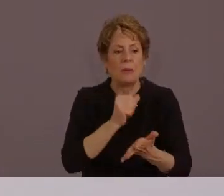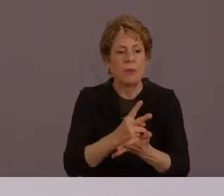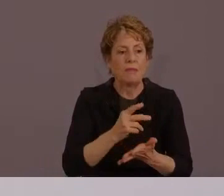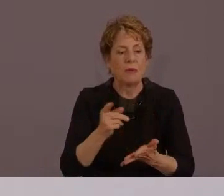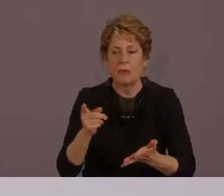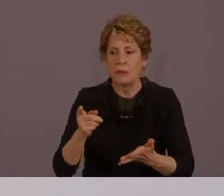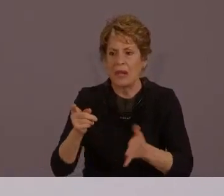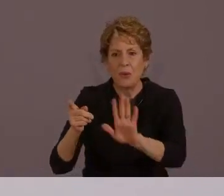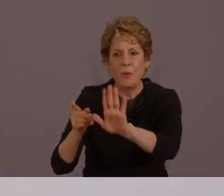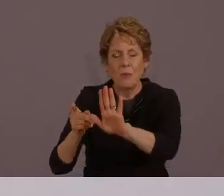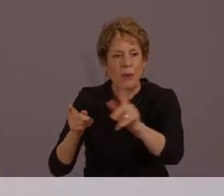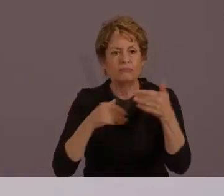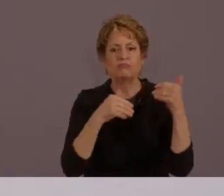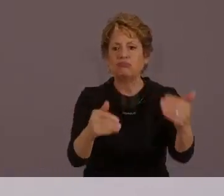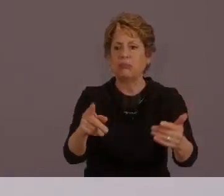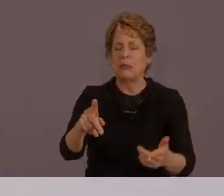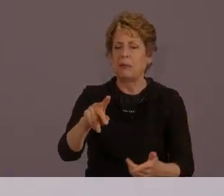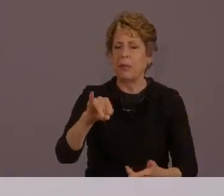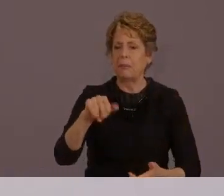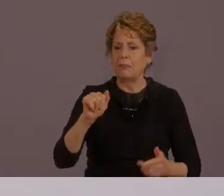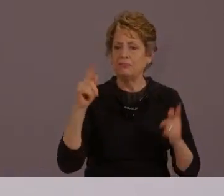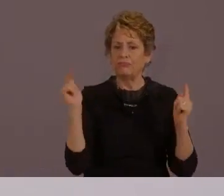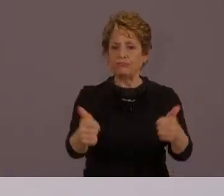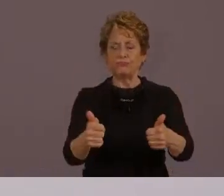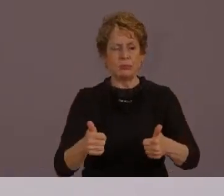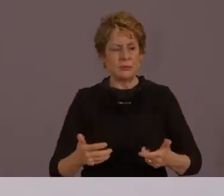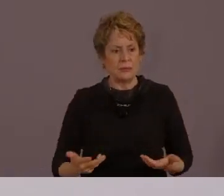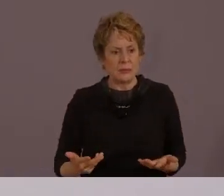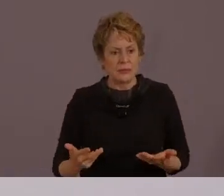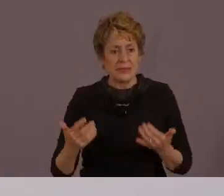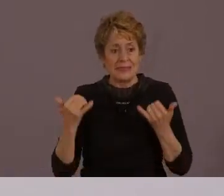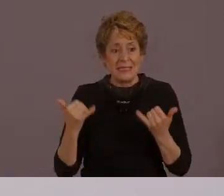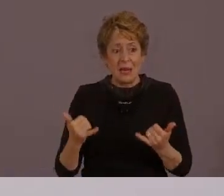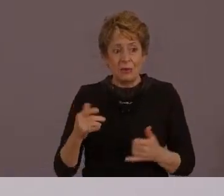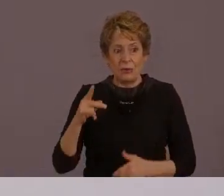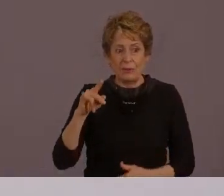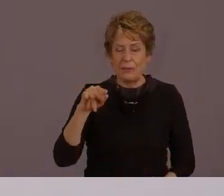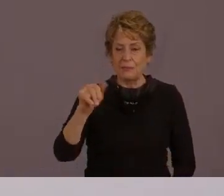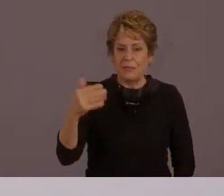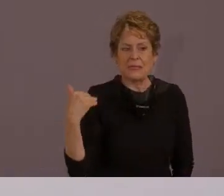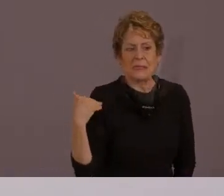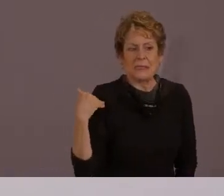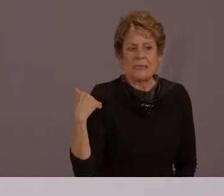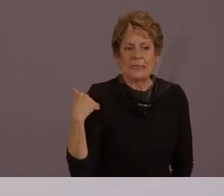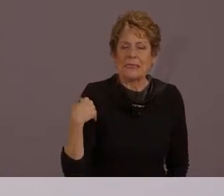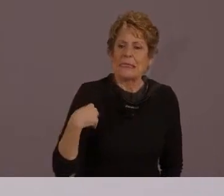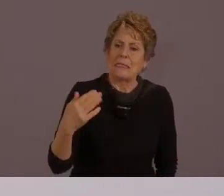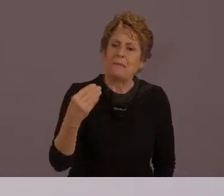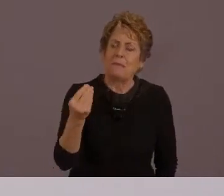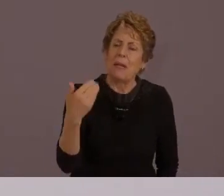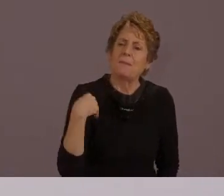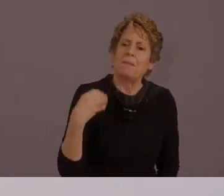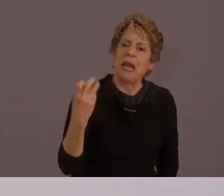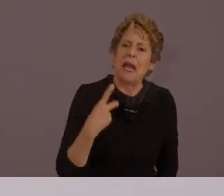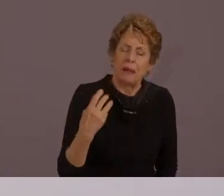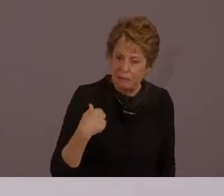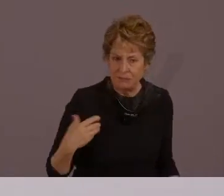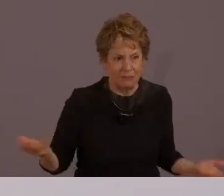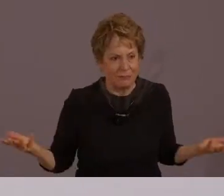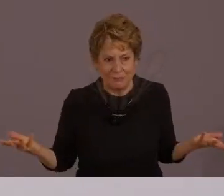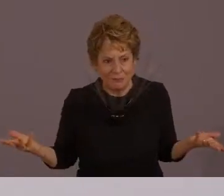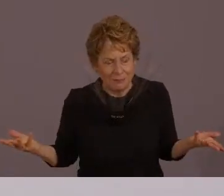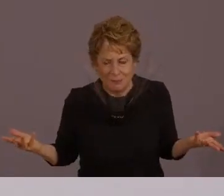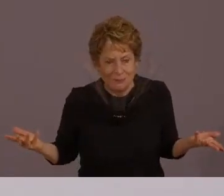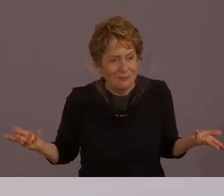upon, the state does not have the capacity to be able to refund them those for the county specific activities that